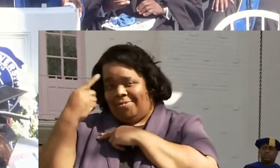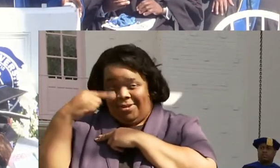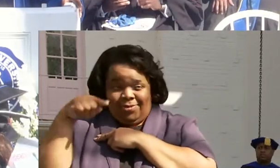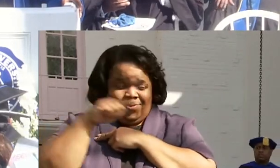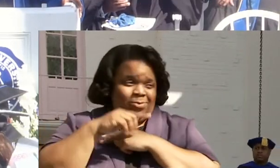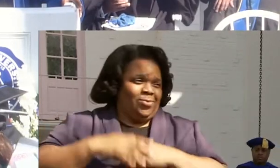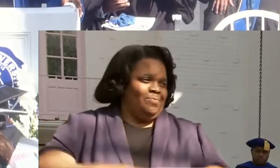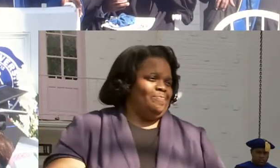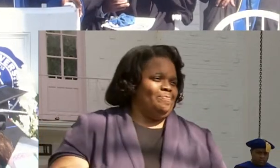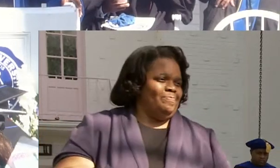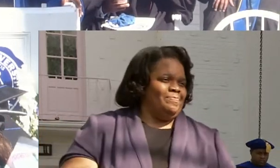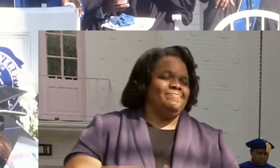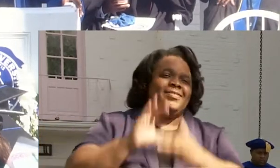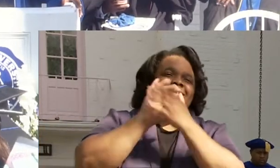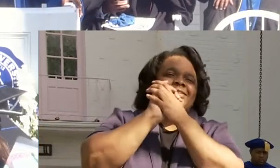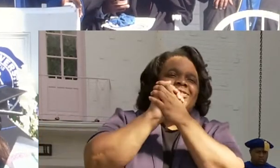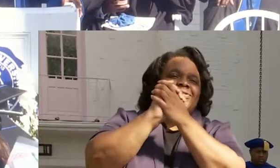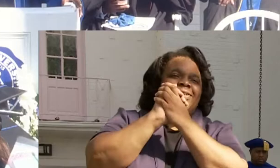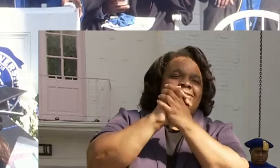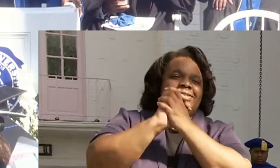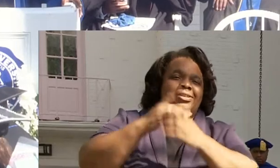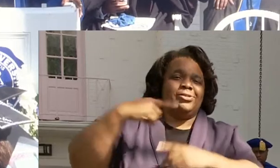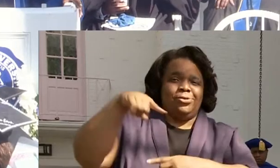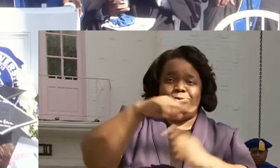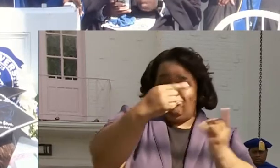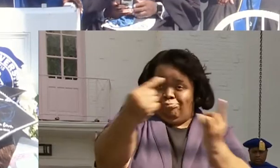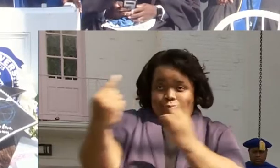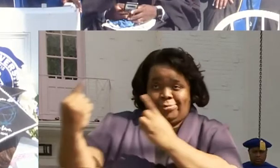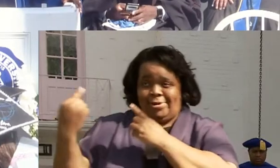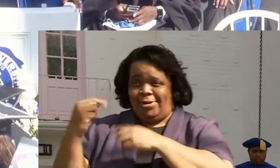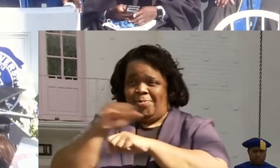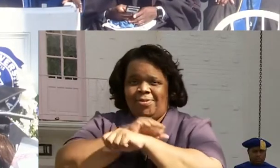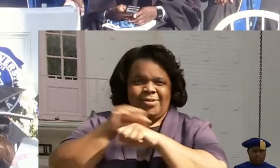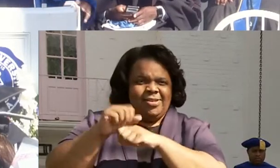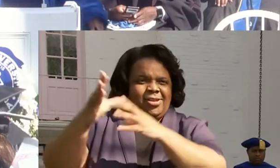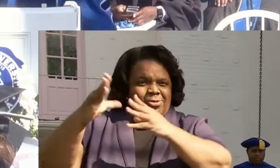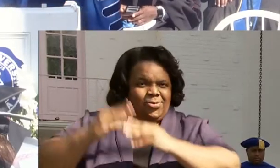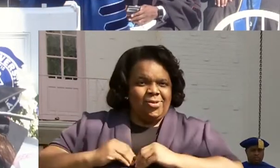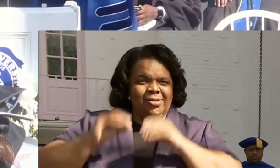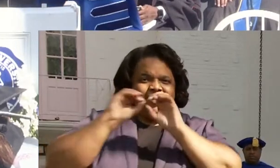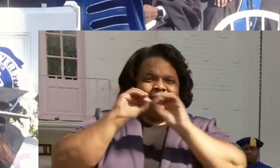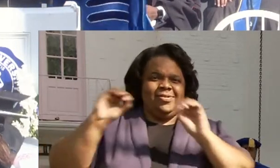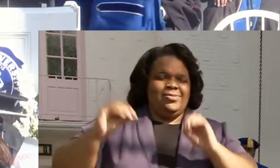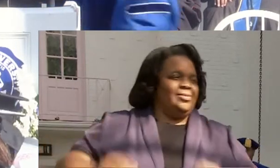thereunto. Congratulations, you may now approach the stage and receive your degree.